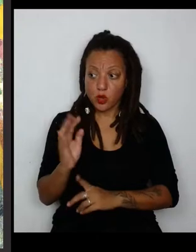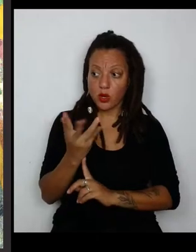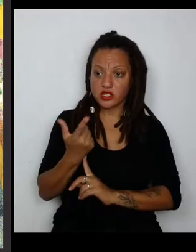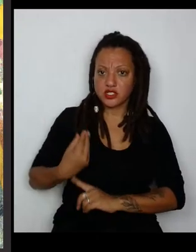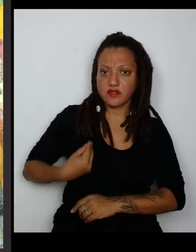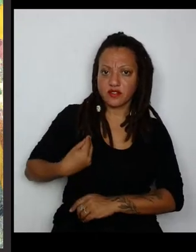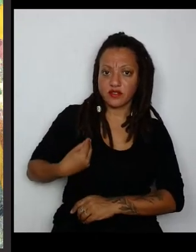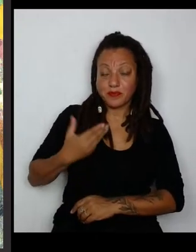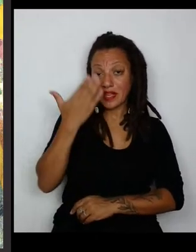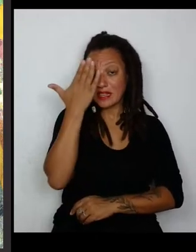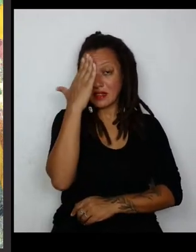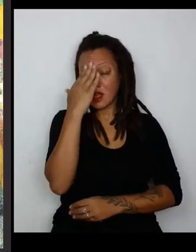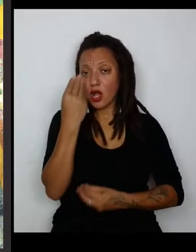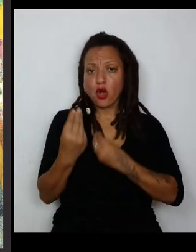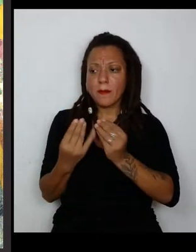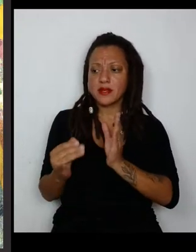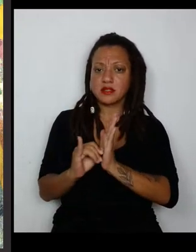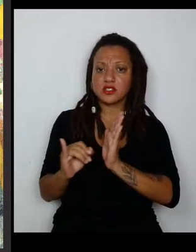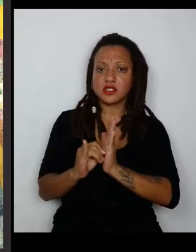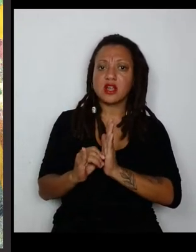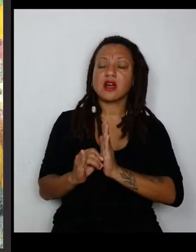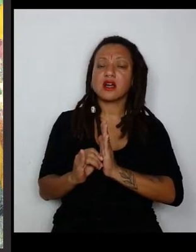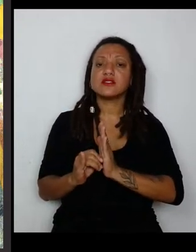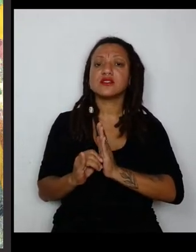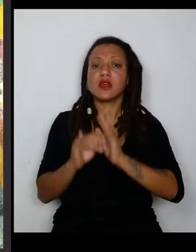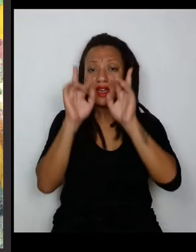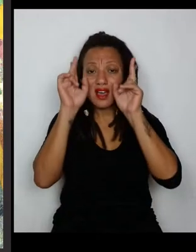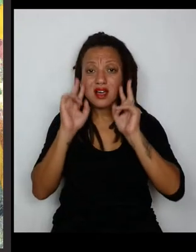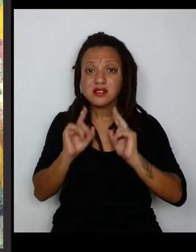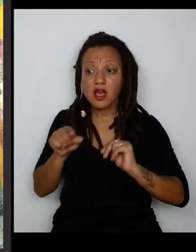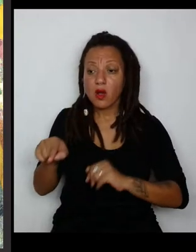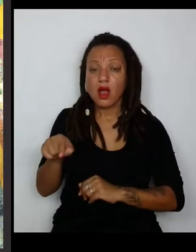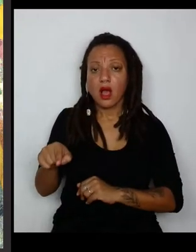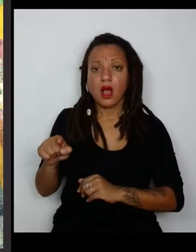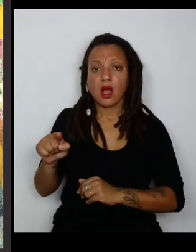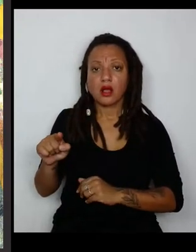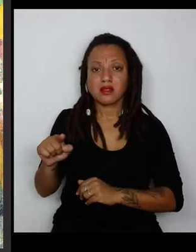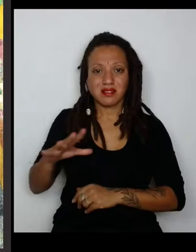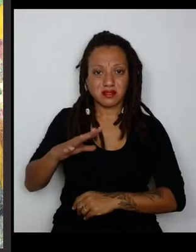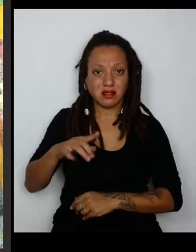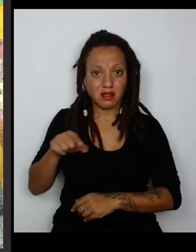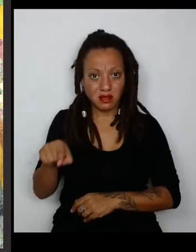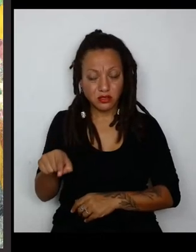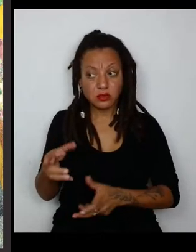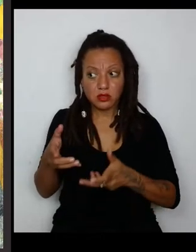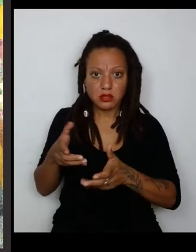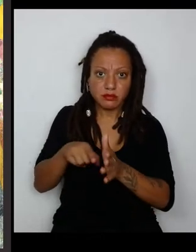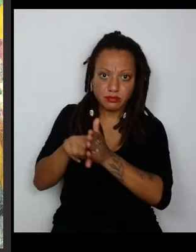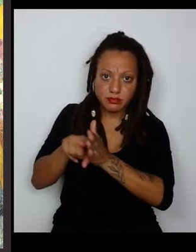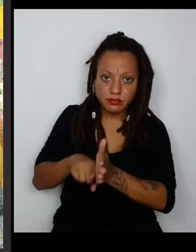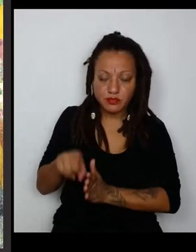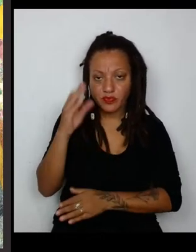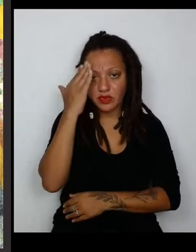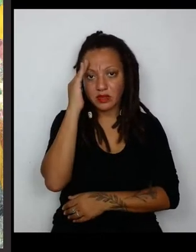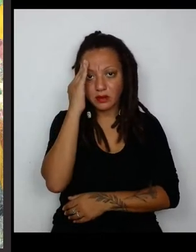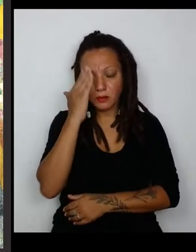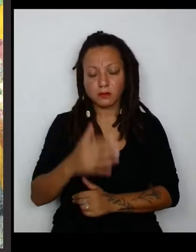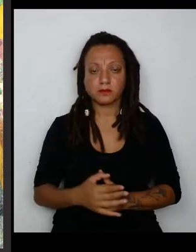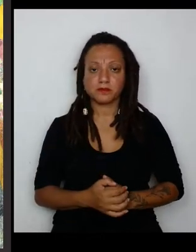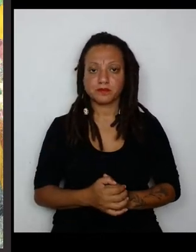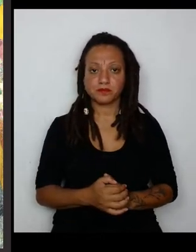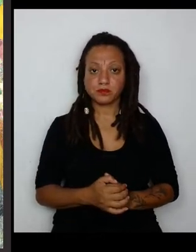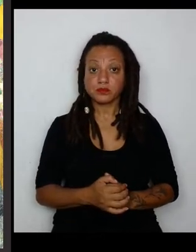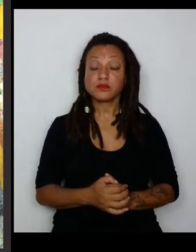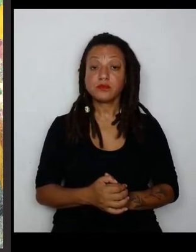go against time by studying it in present-day tahiti what's called ethnographic analogy is controversial but there appeared to be enough other